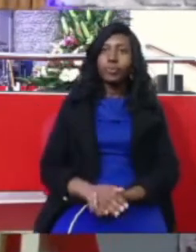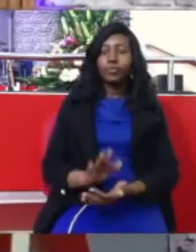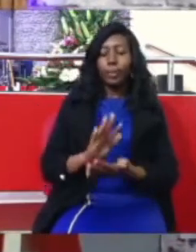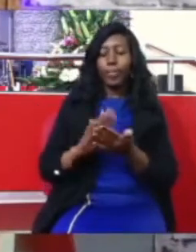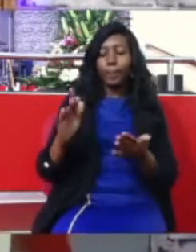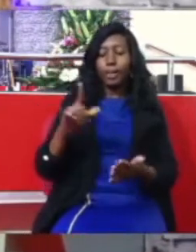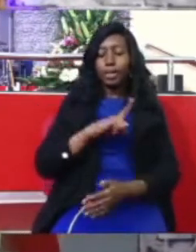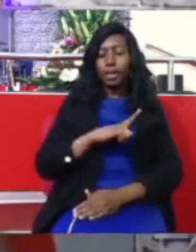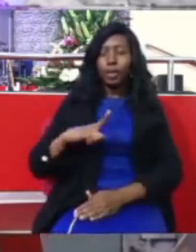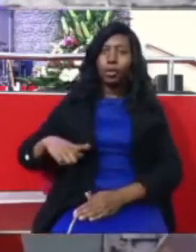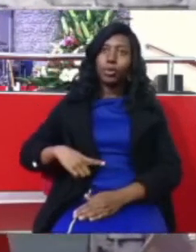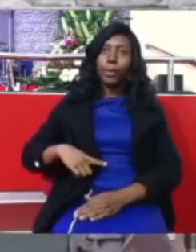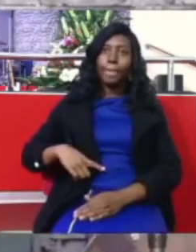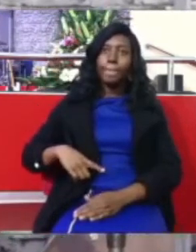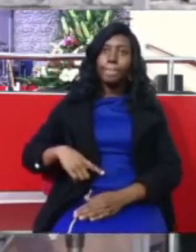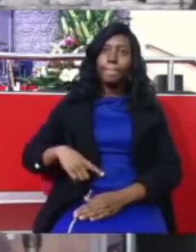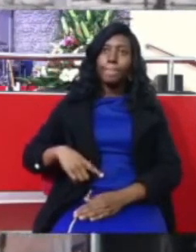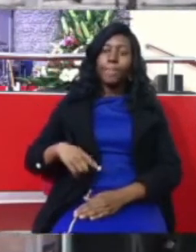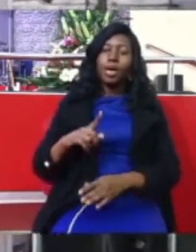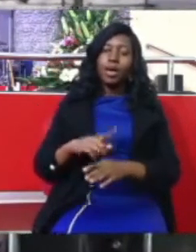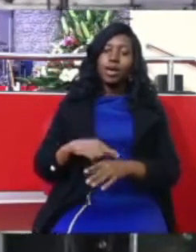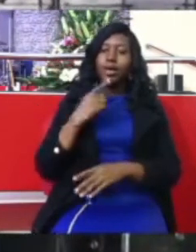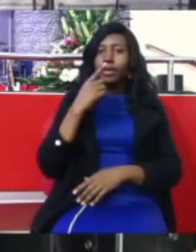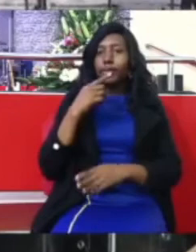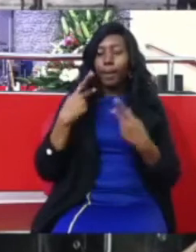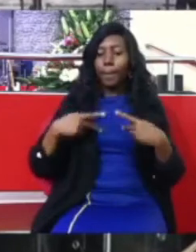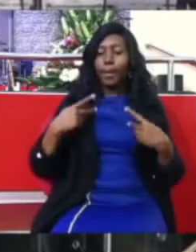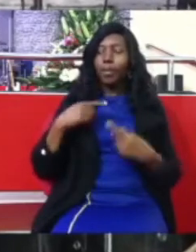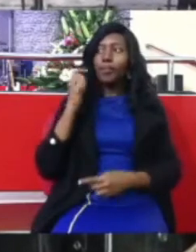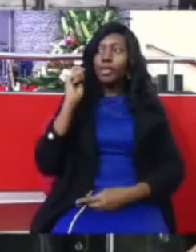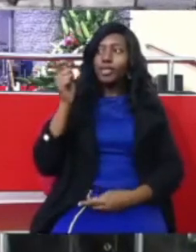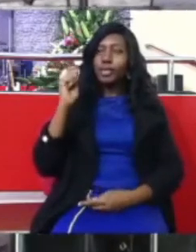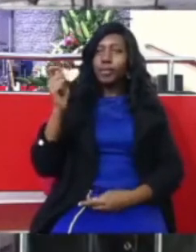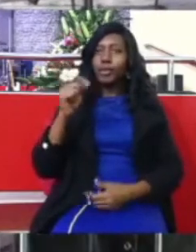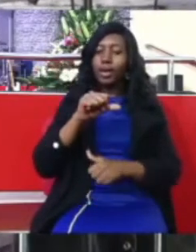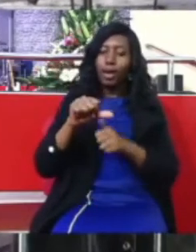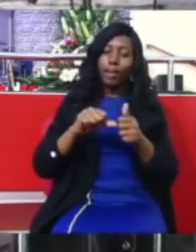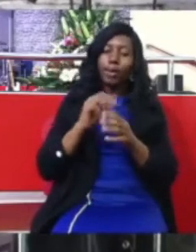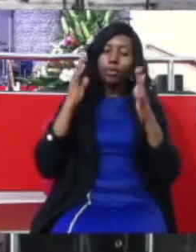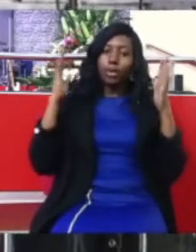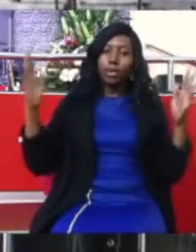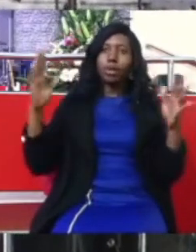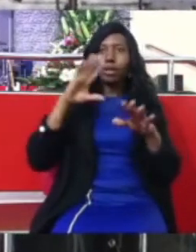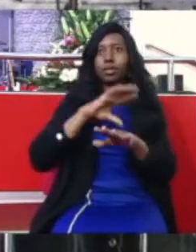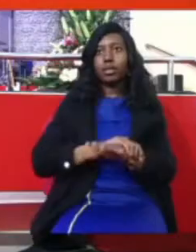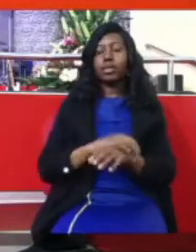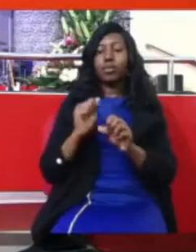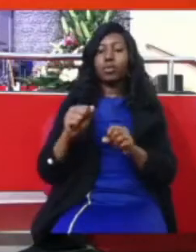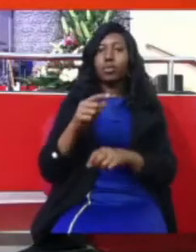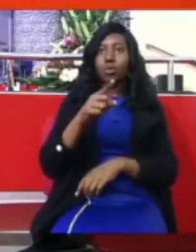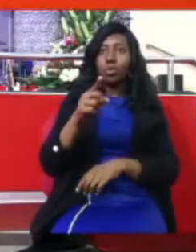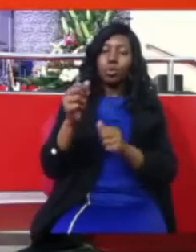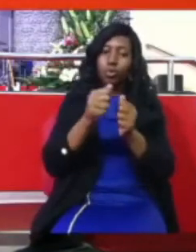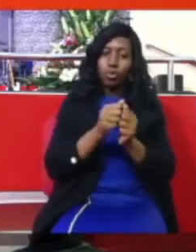So that when people will be testifying of the great catch, you'll be among those who will be testifying.